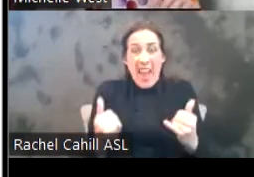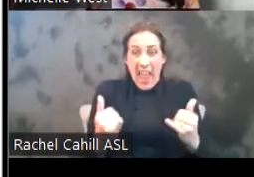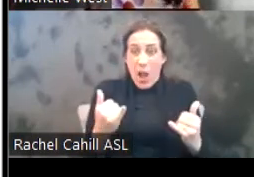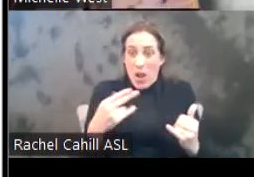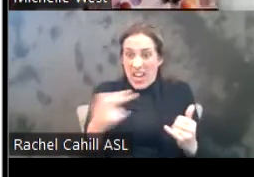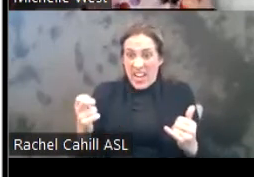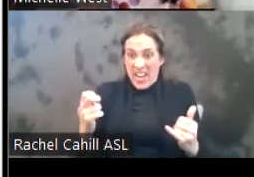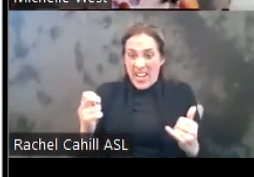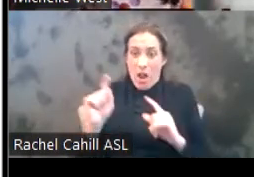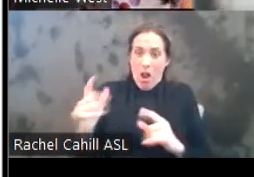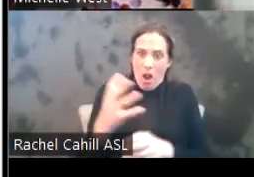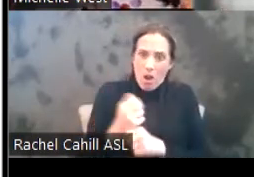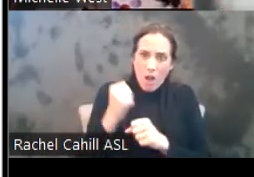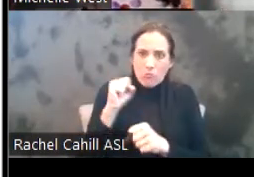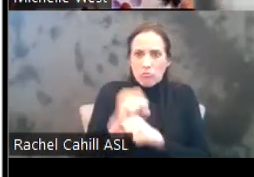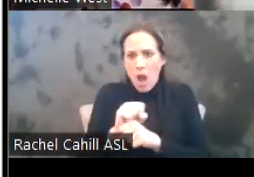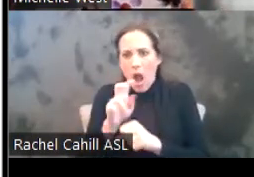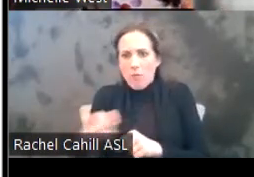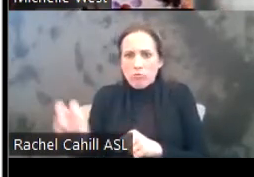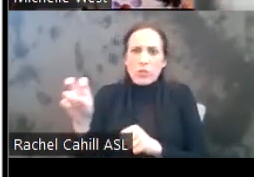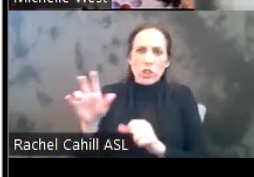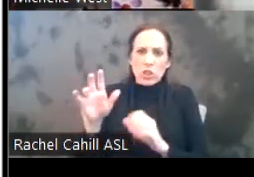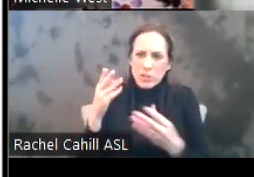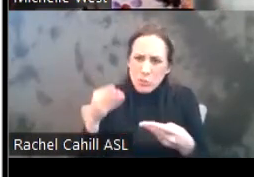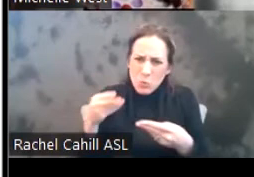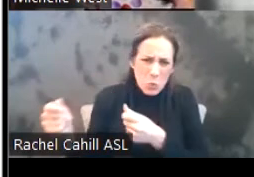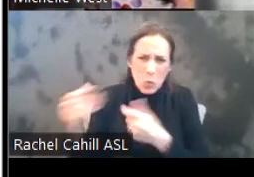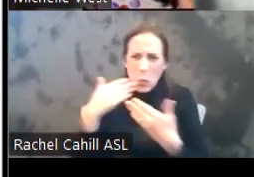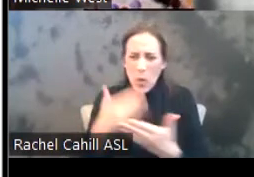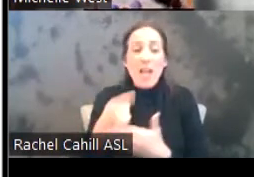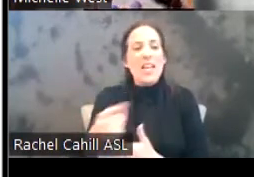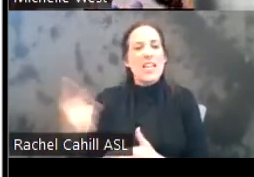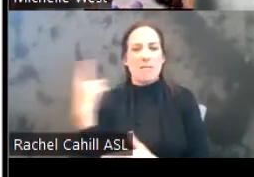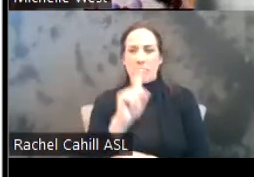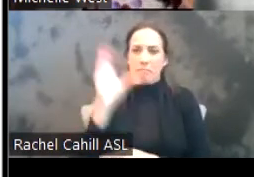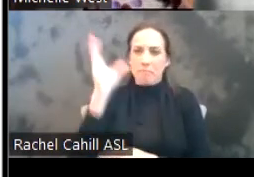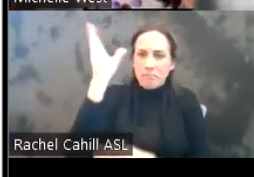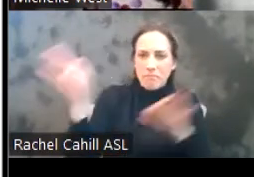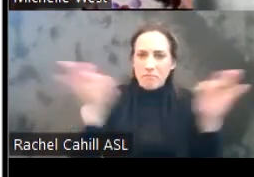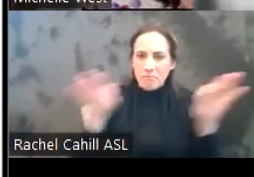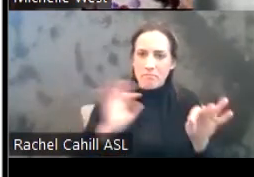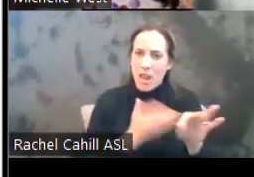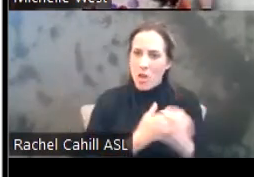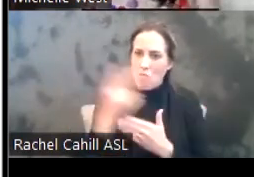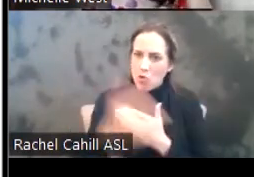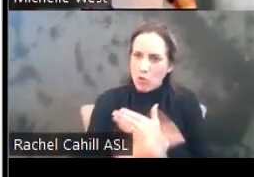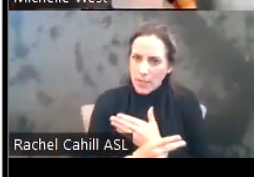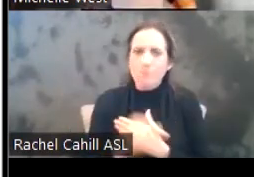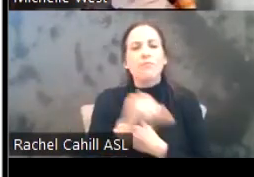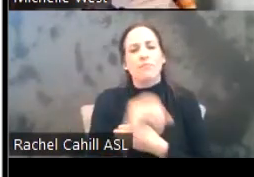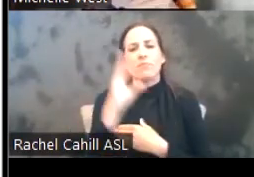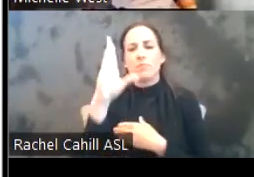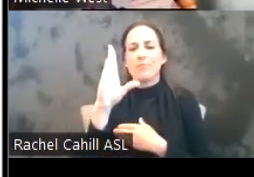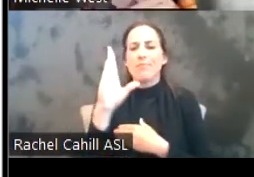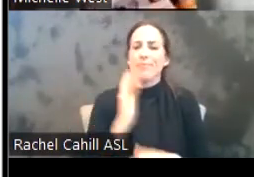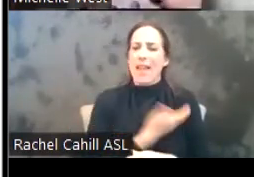present at our event and tell people about this program that we do. That's going to be the angle.